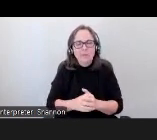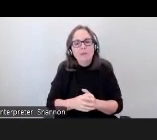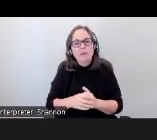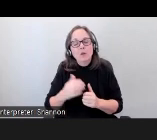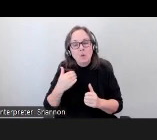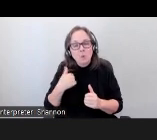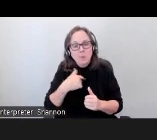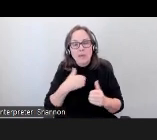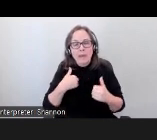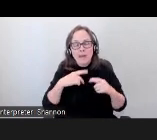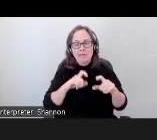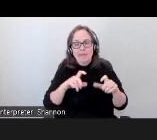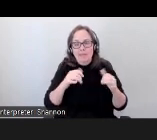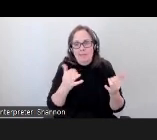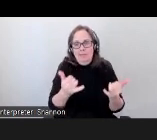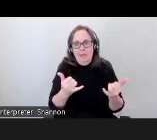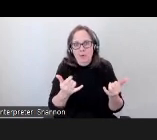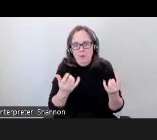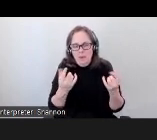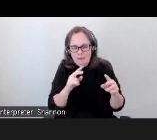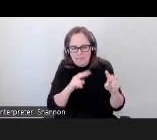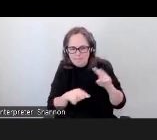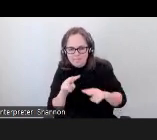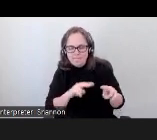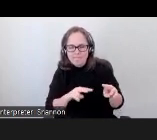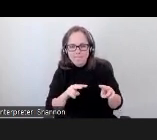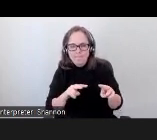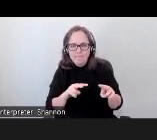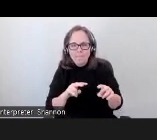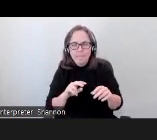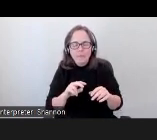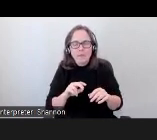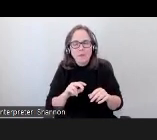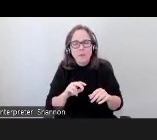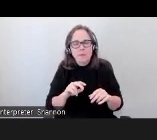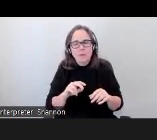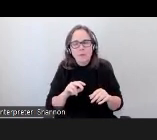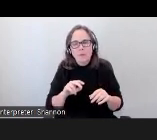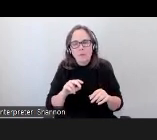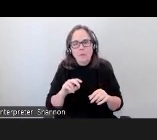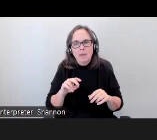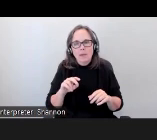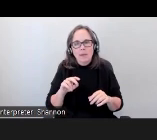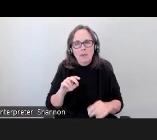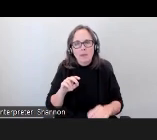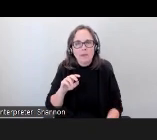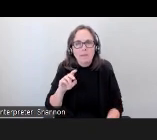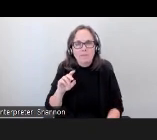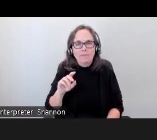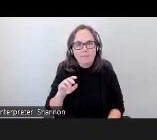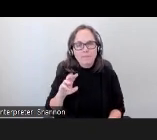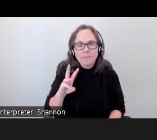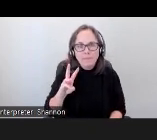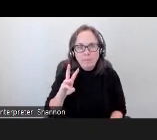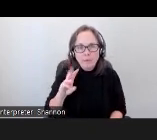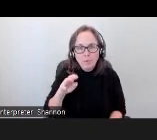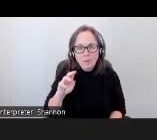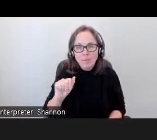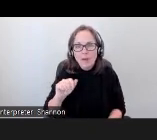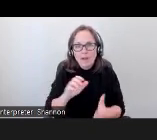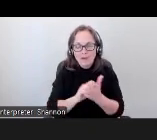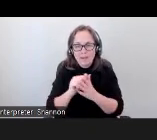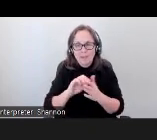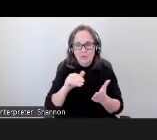early stage rectal cancer regarding organ preservation. And Wilmot Cancer Center actually is one of the centers that's doing this